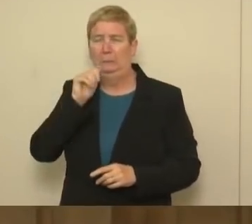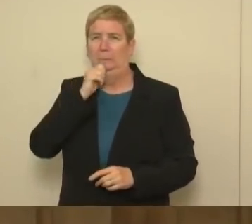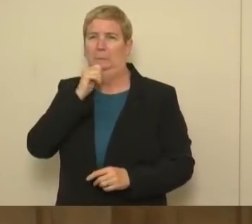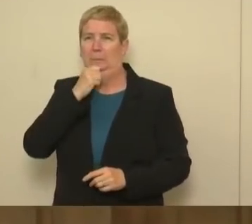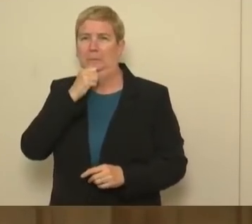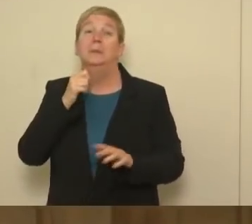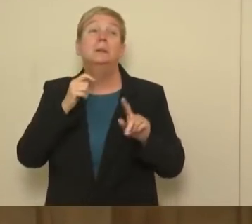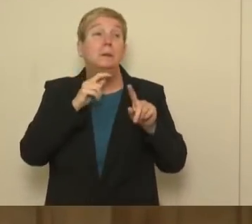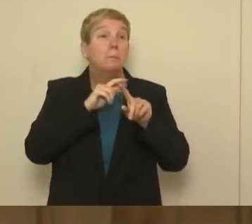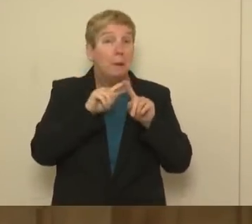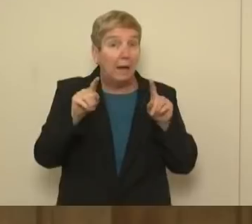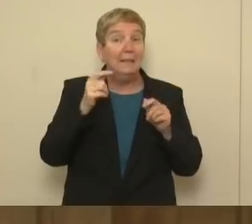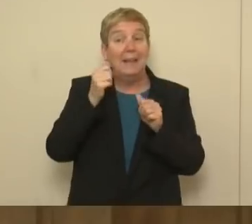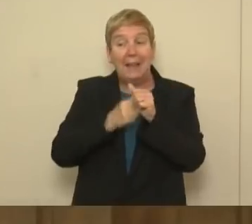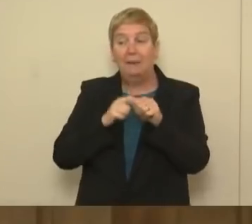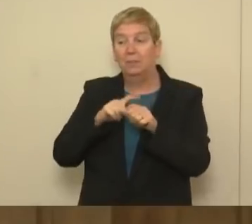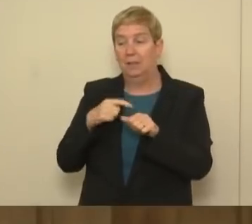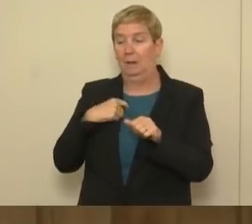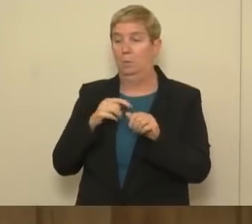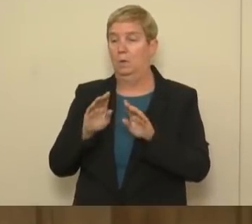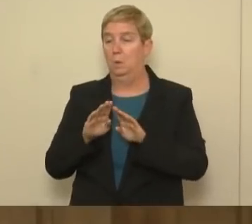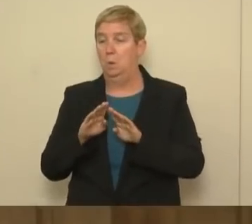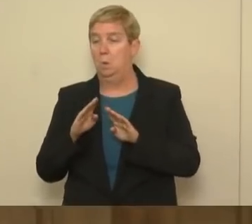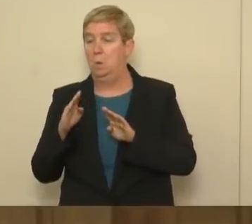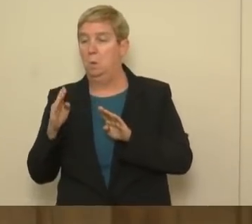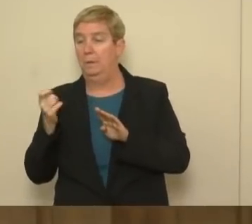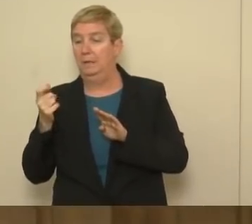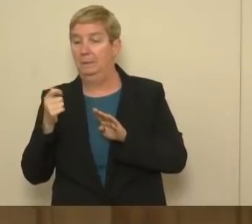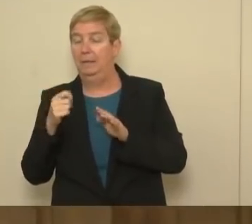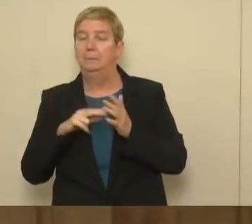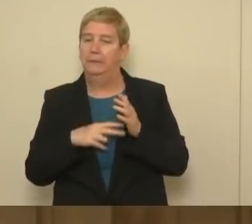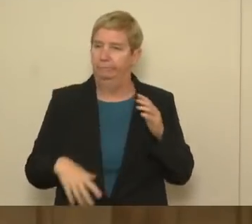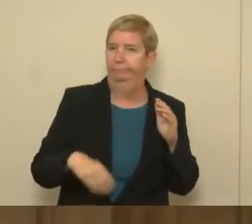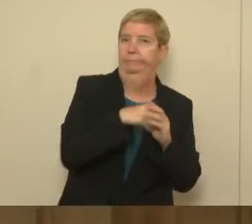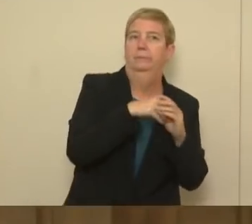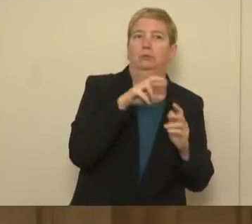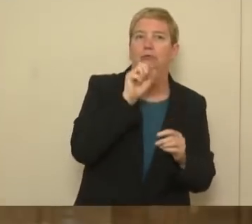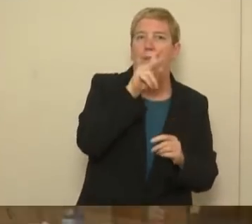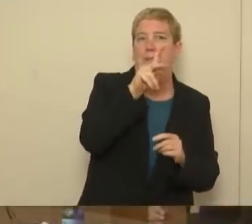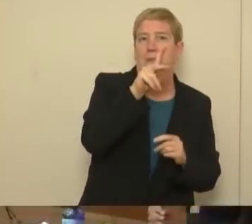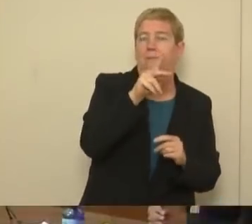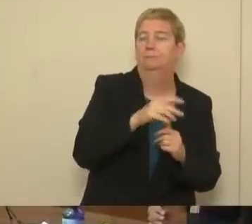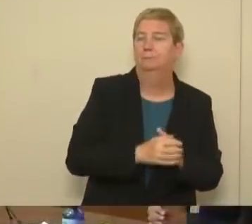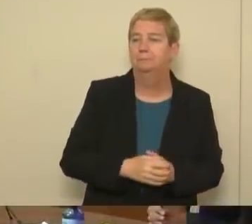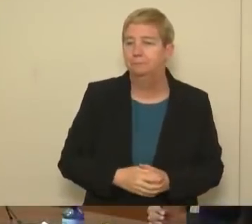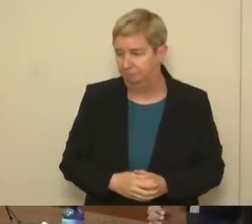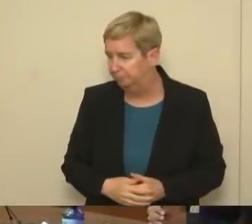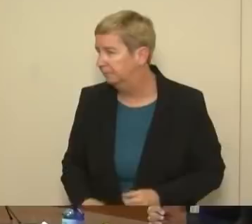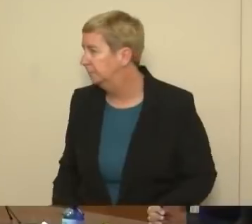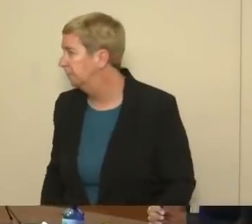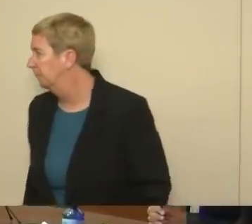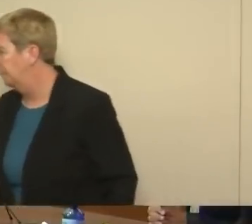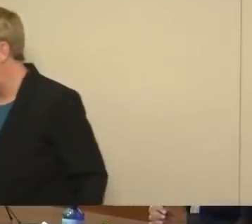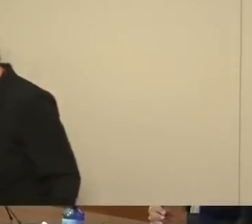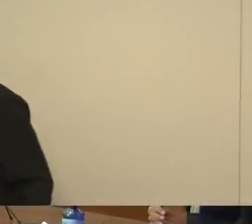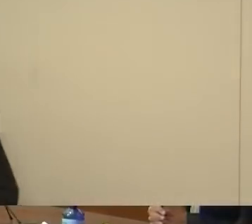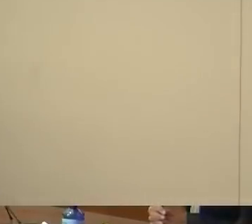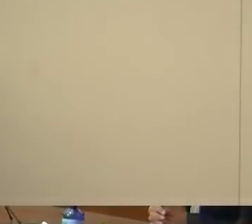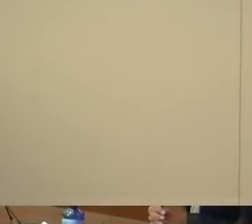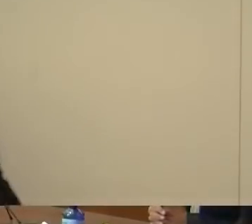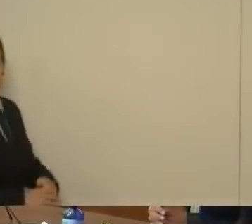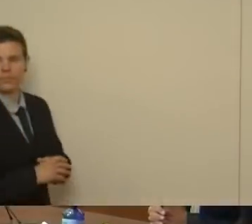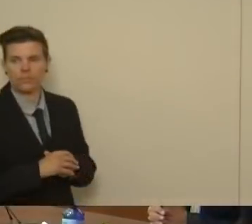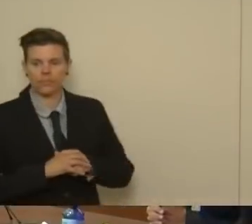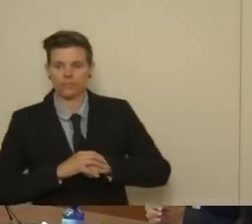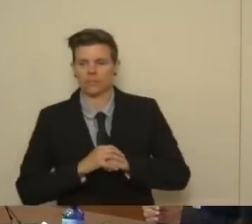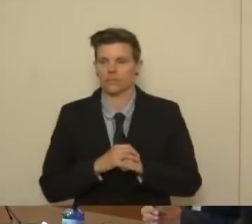little is a cause for more concern, not less. Thank you. All right, so